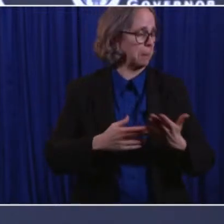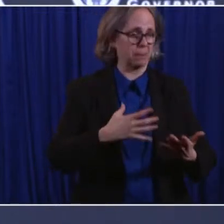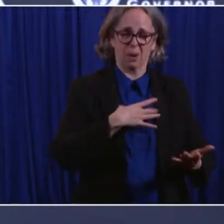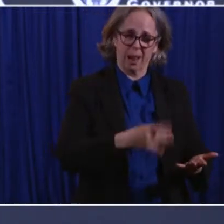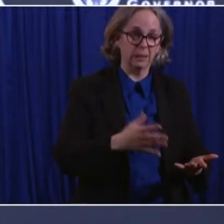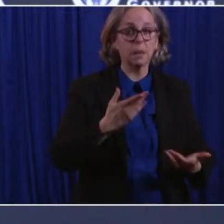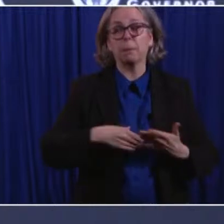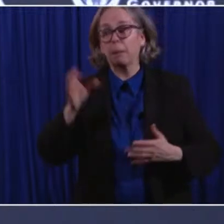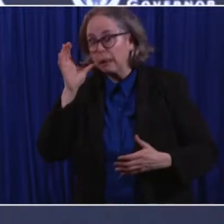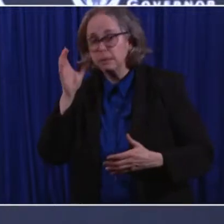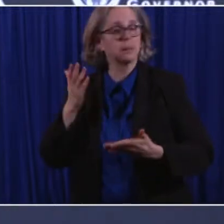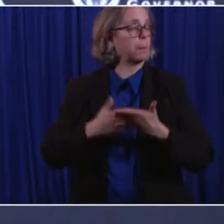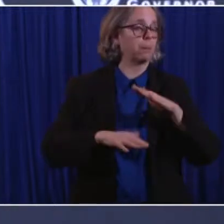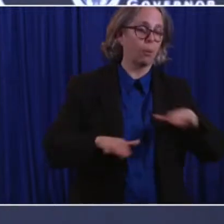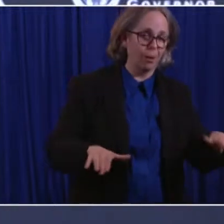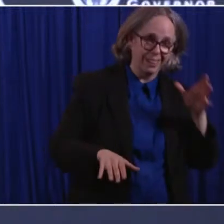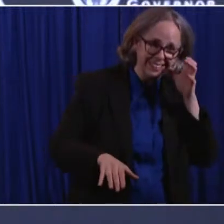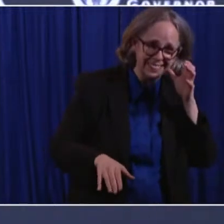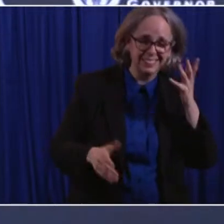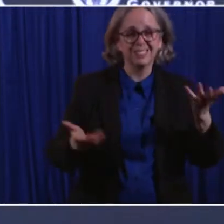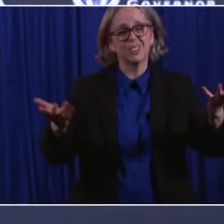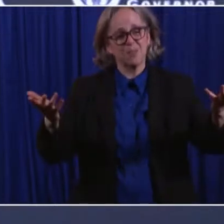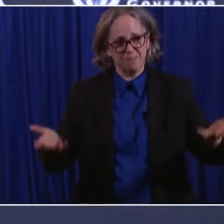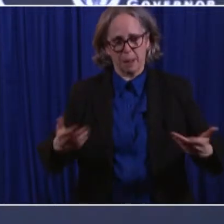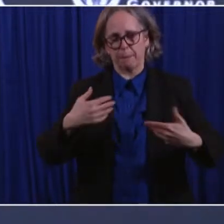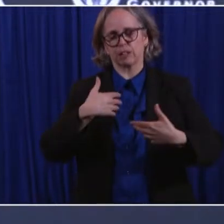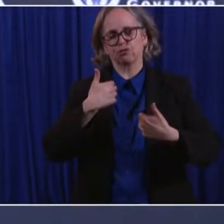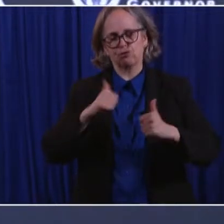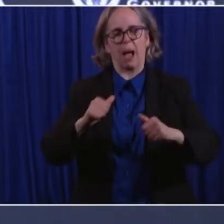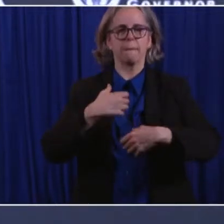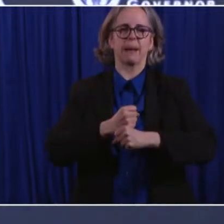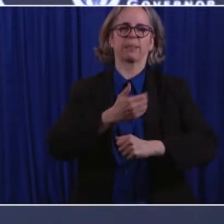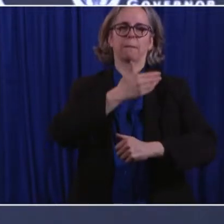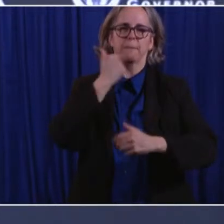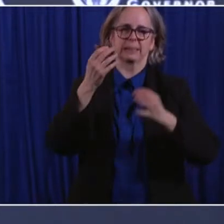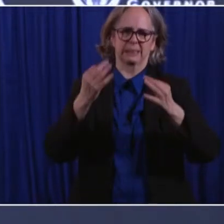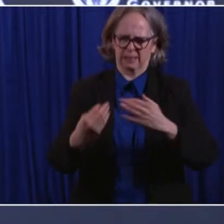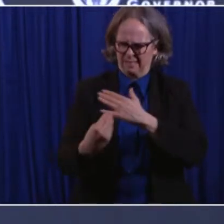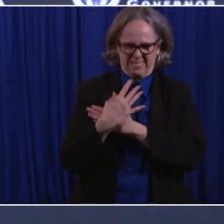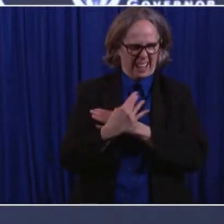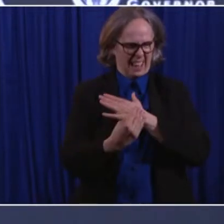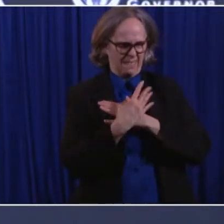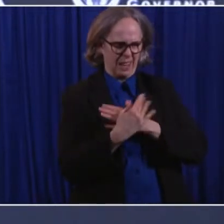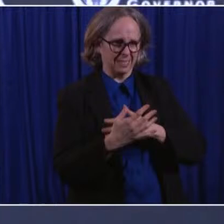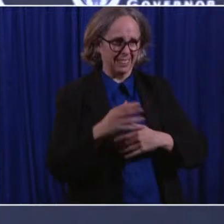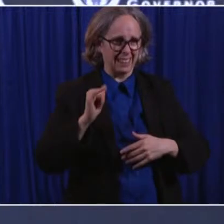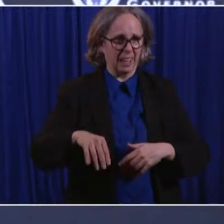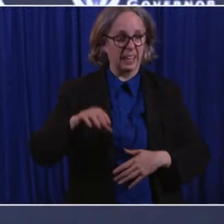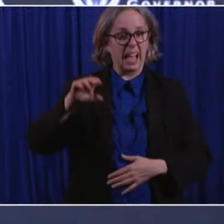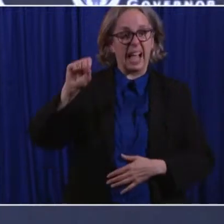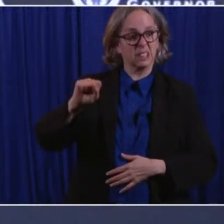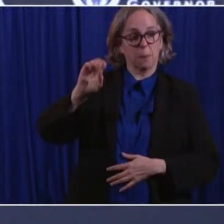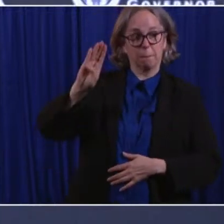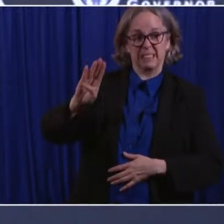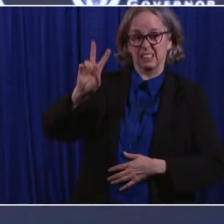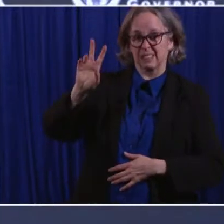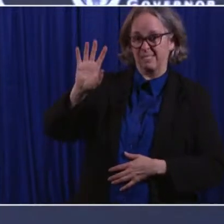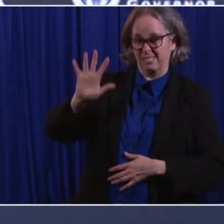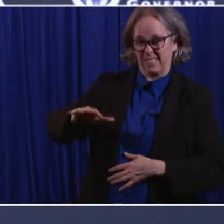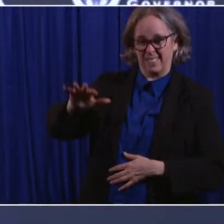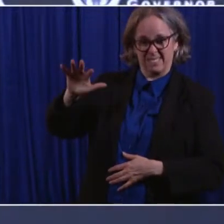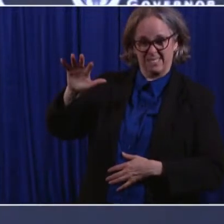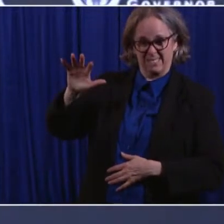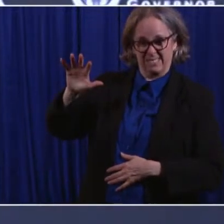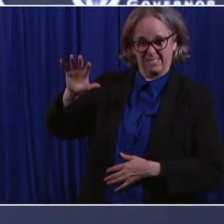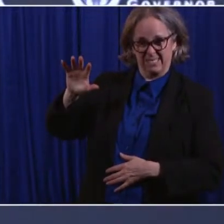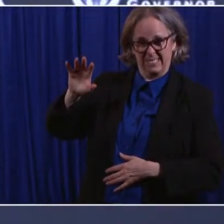this particular bill, I believe what we're seeing now in the legislature as members of the legislature, and there